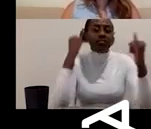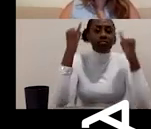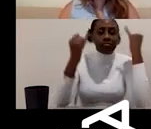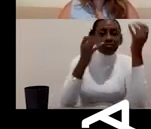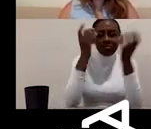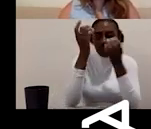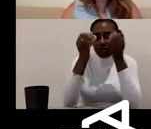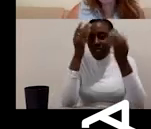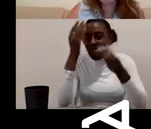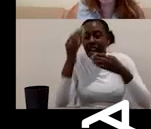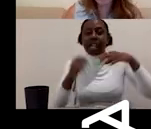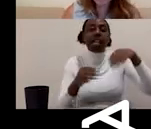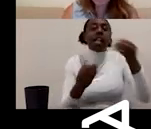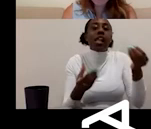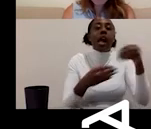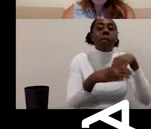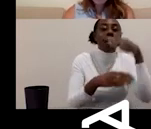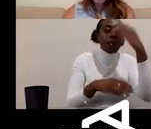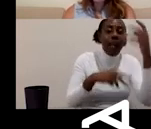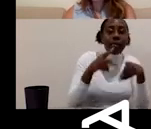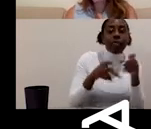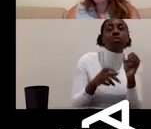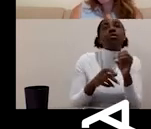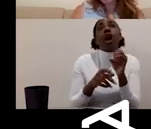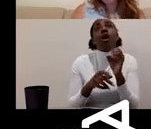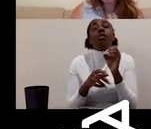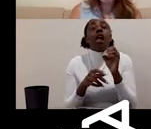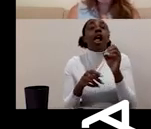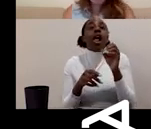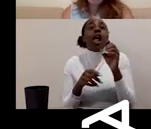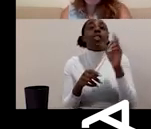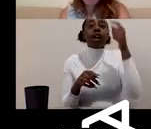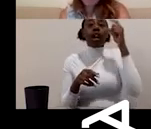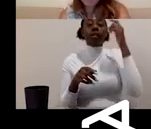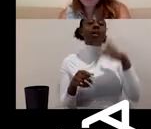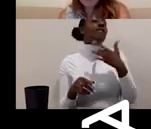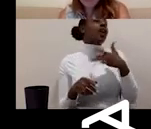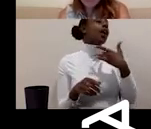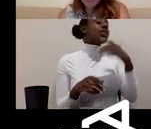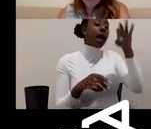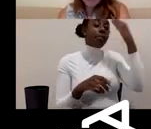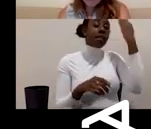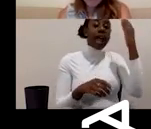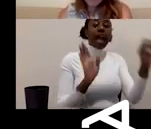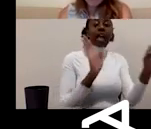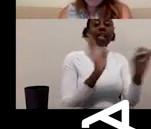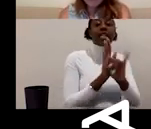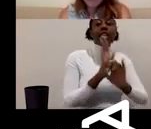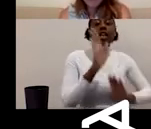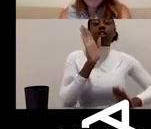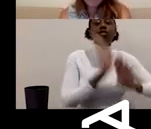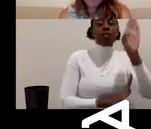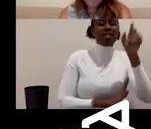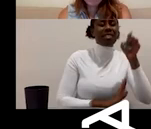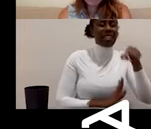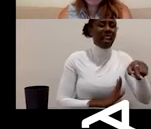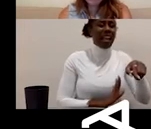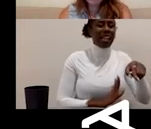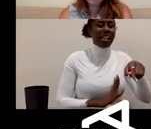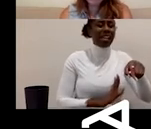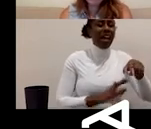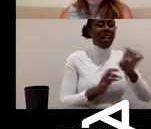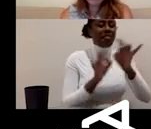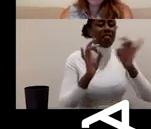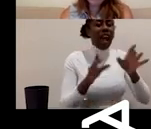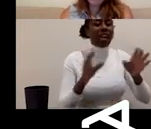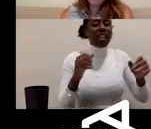these Black identity extremists pose a violent threat to our public safety and especially law enforcement.